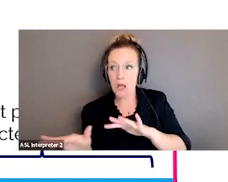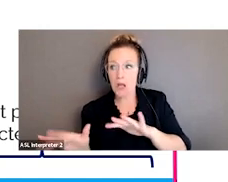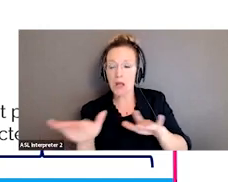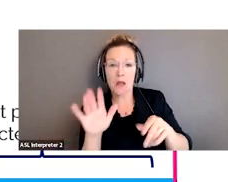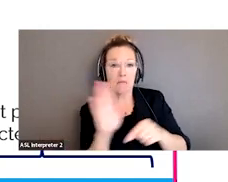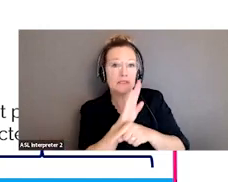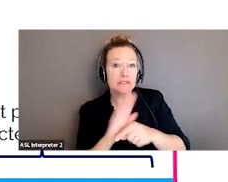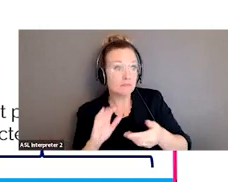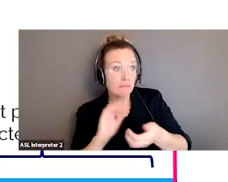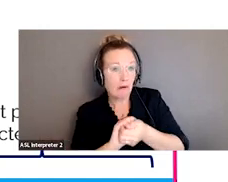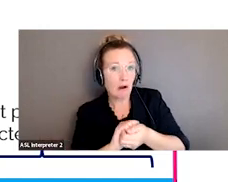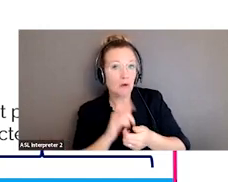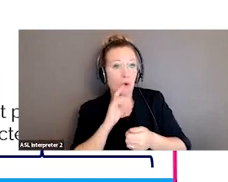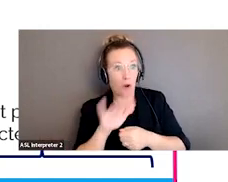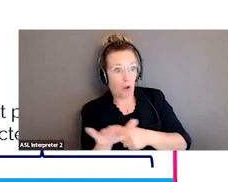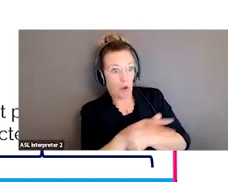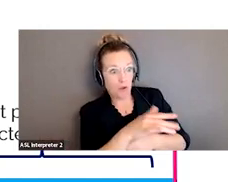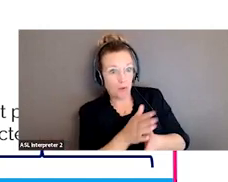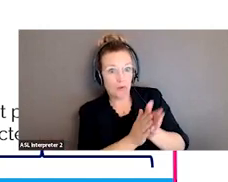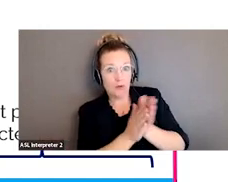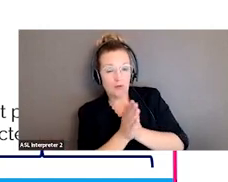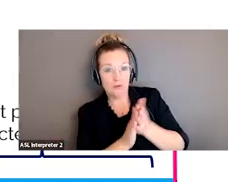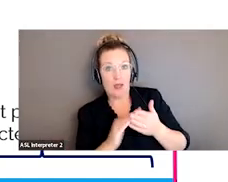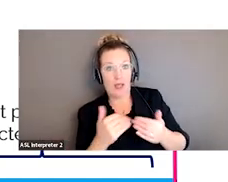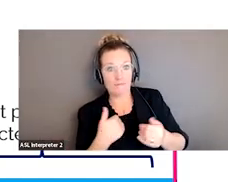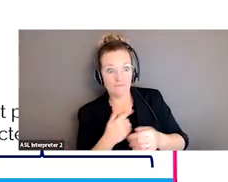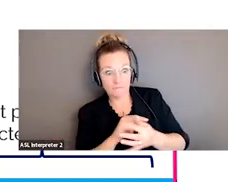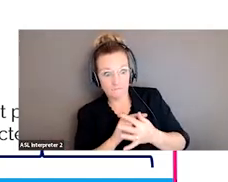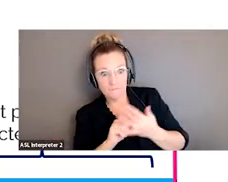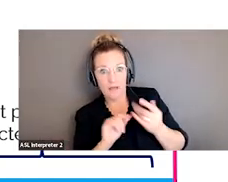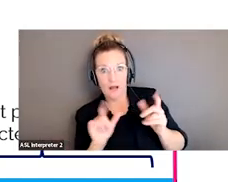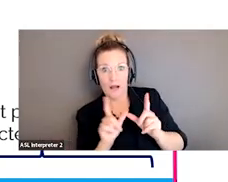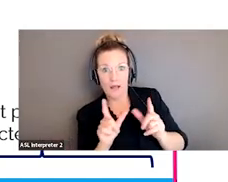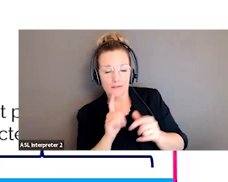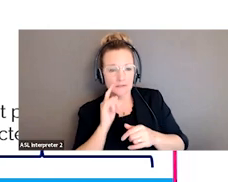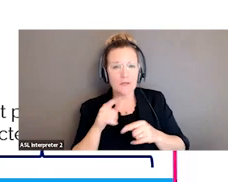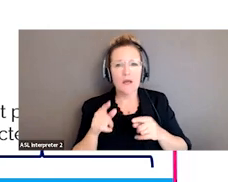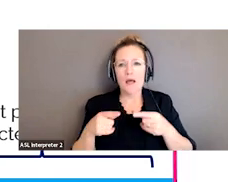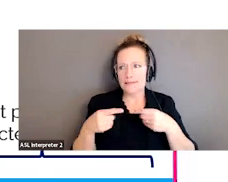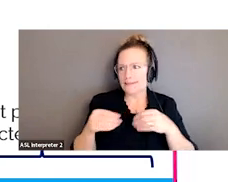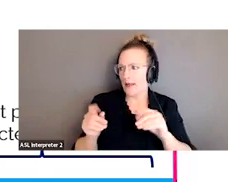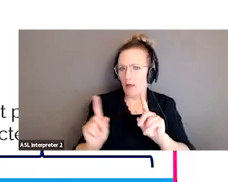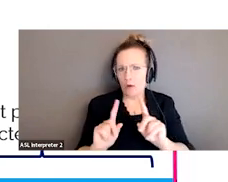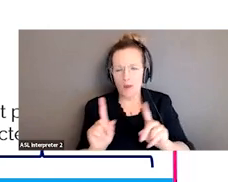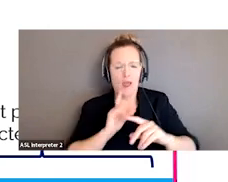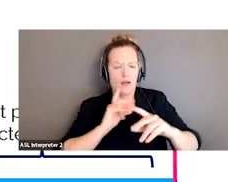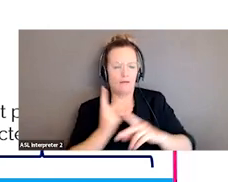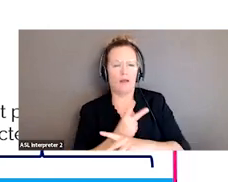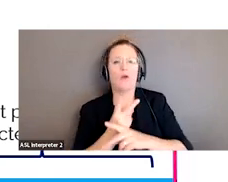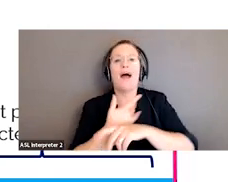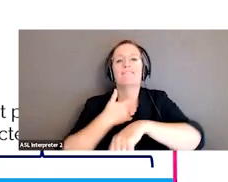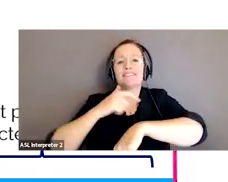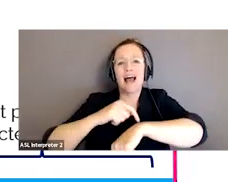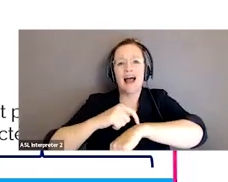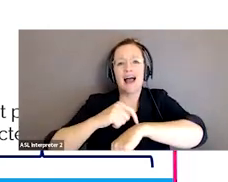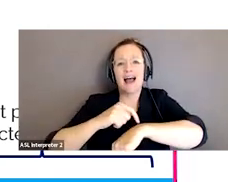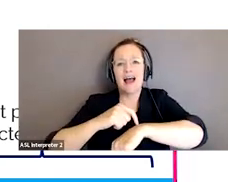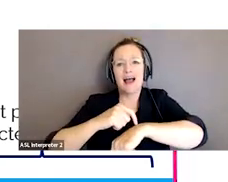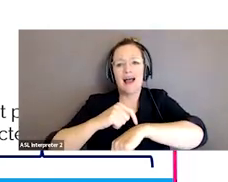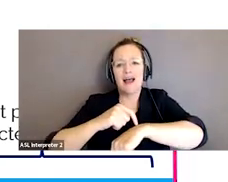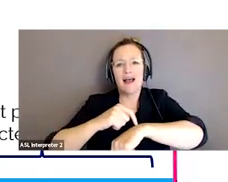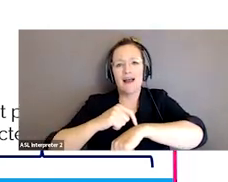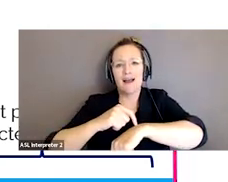or licensees for your technology. You can continue to identify the proper market for it, but it